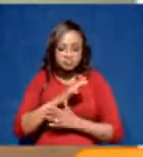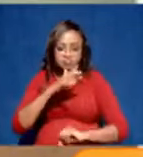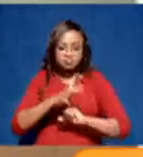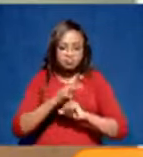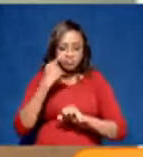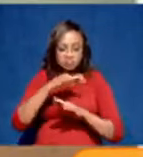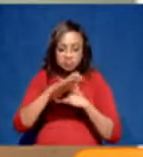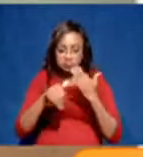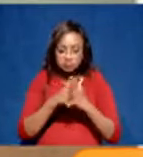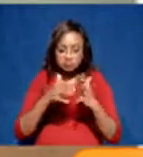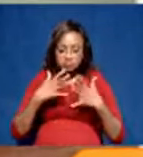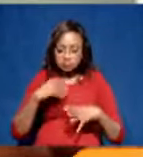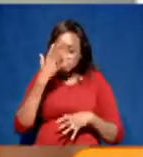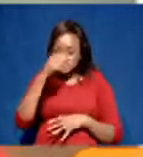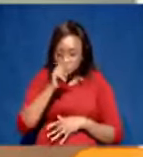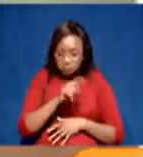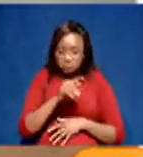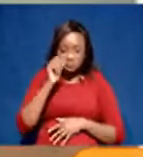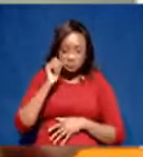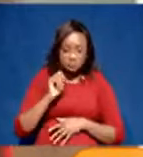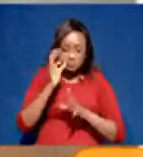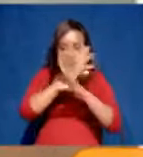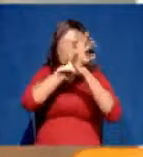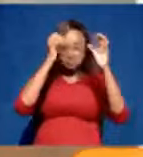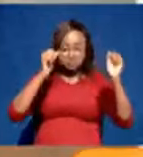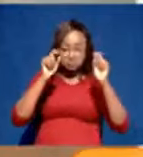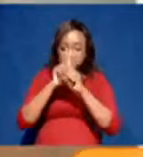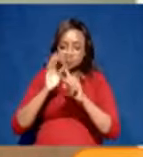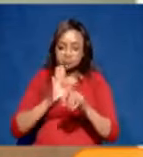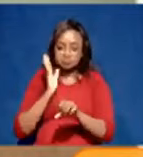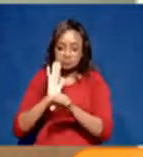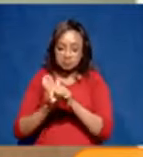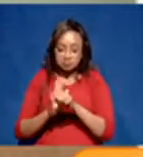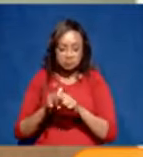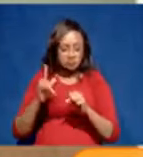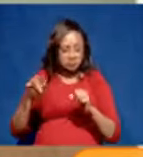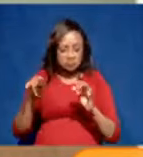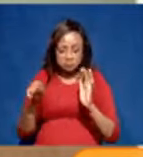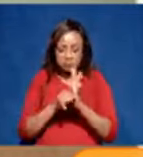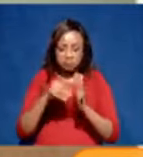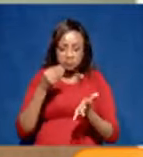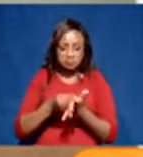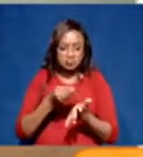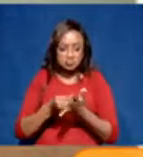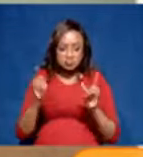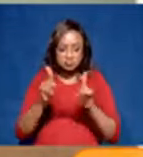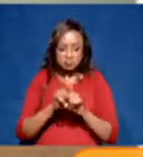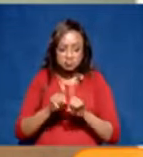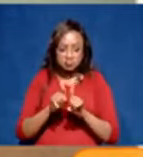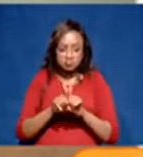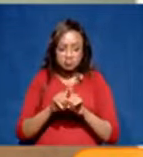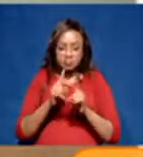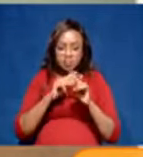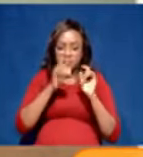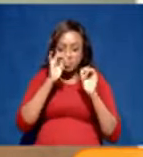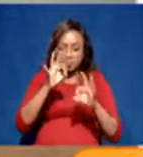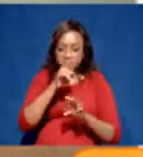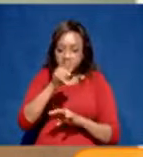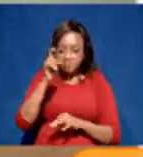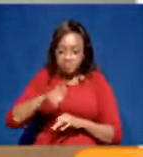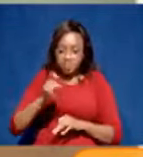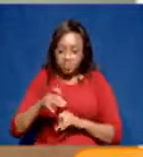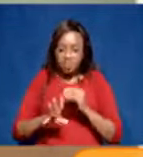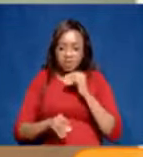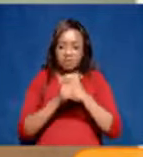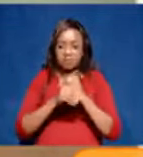once, the president and the Mamamboga are going to have the same cover. But should you need additional, should you